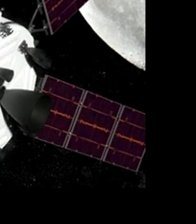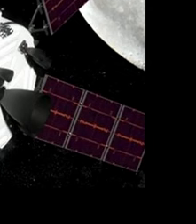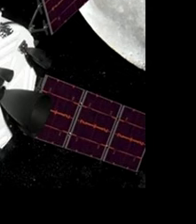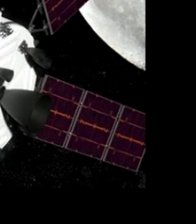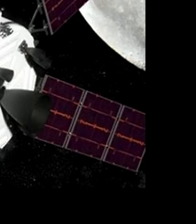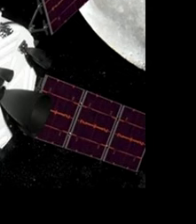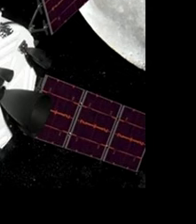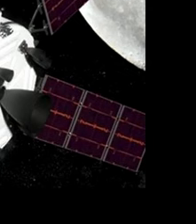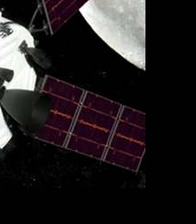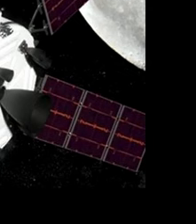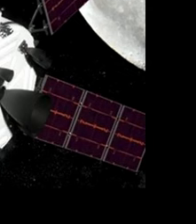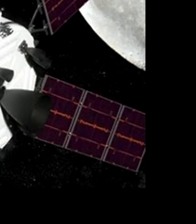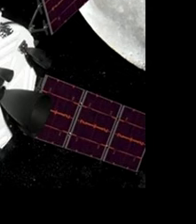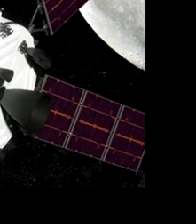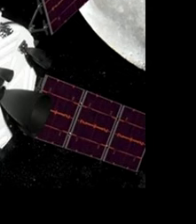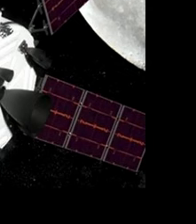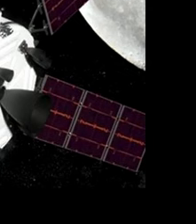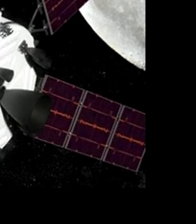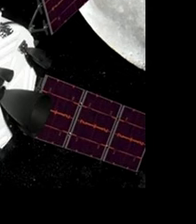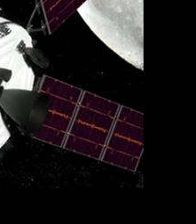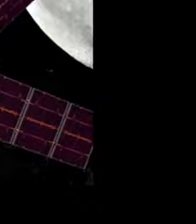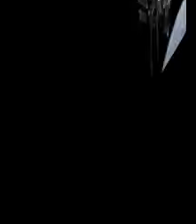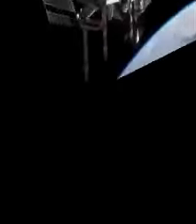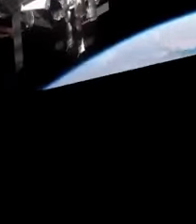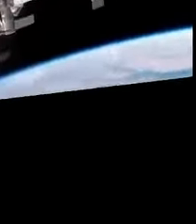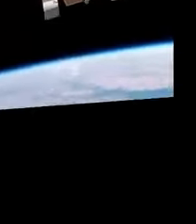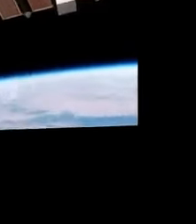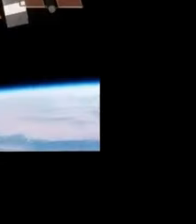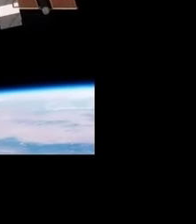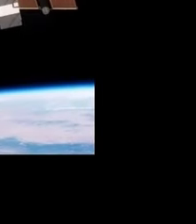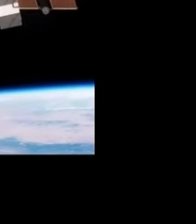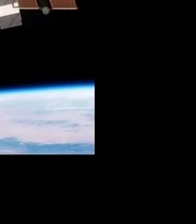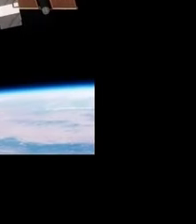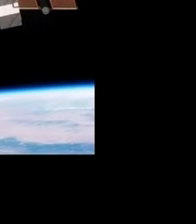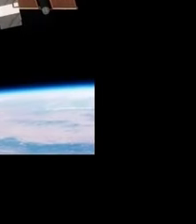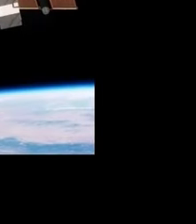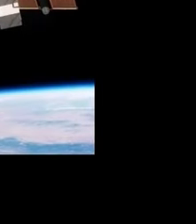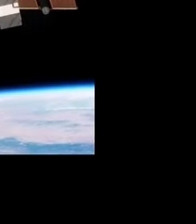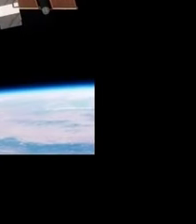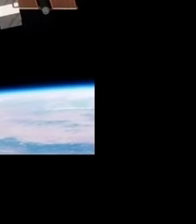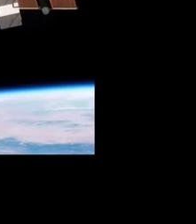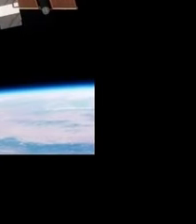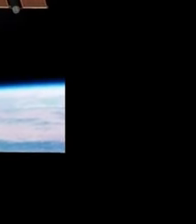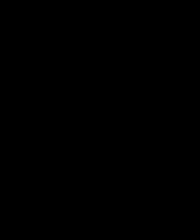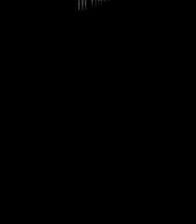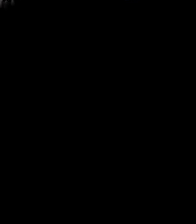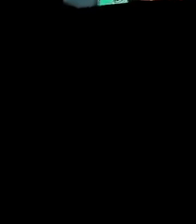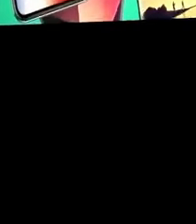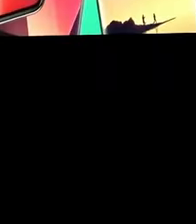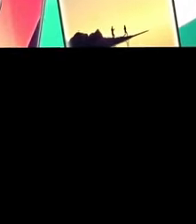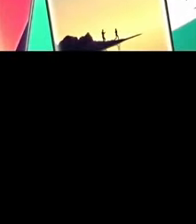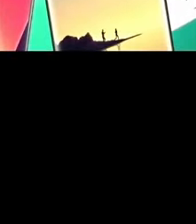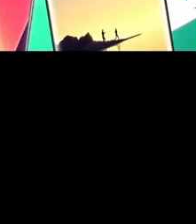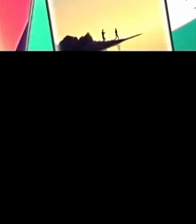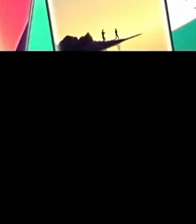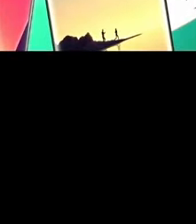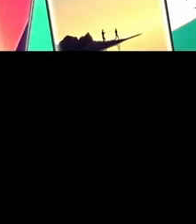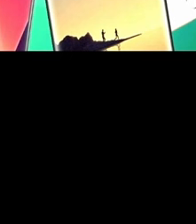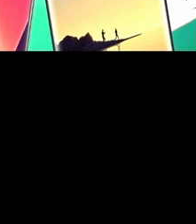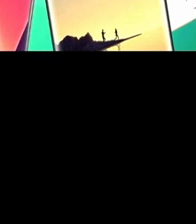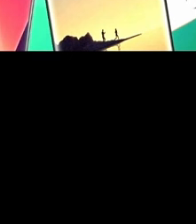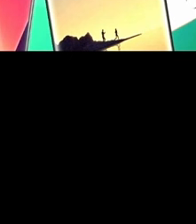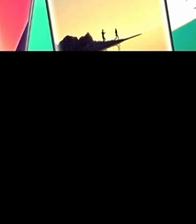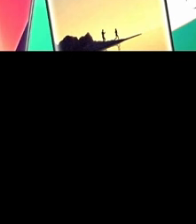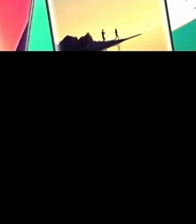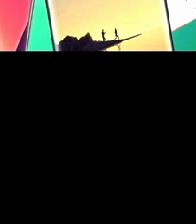Come again. A satellite in space. Hear me. Your smartphone